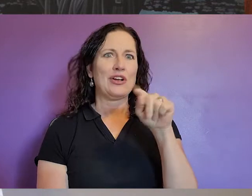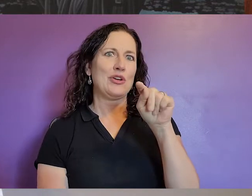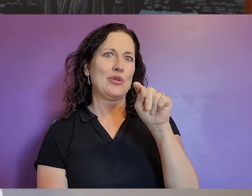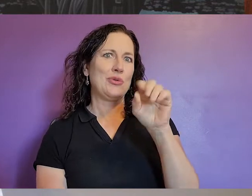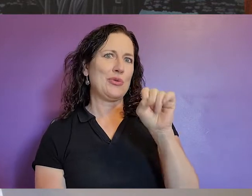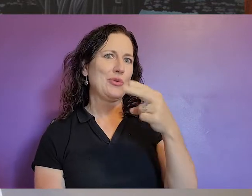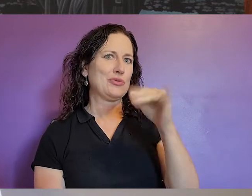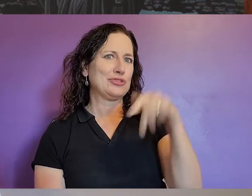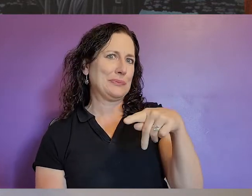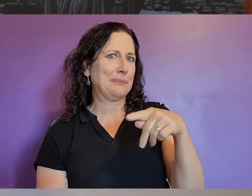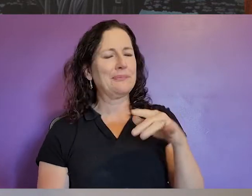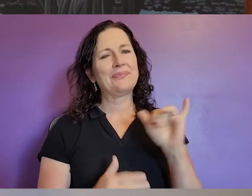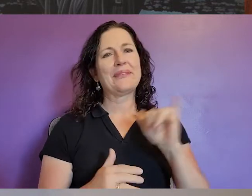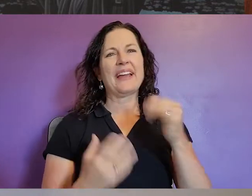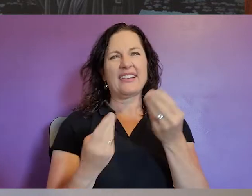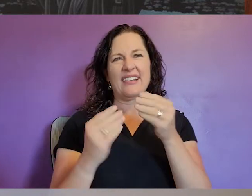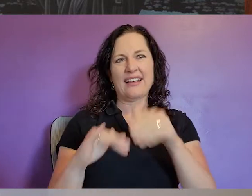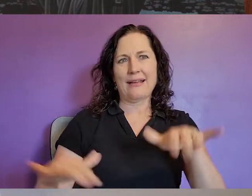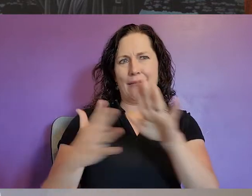I see it here on campus.